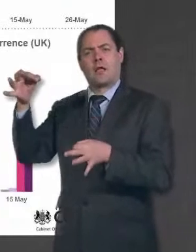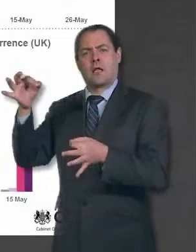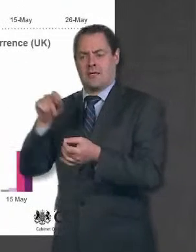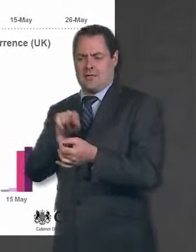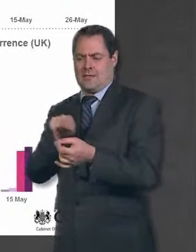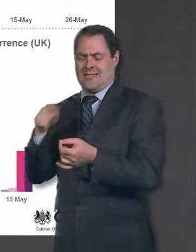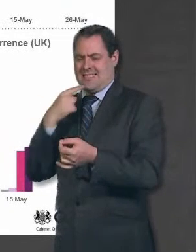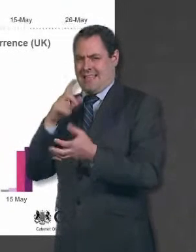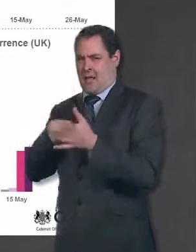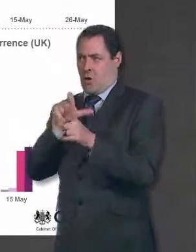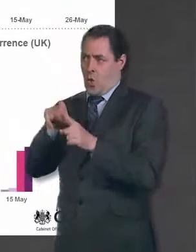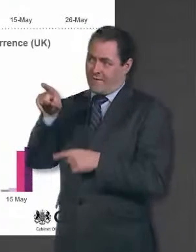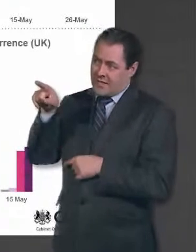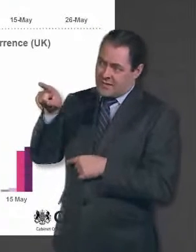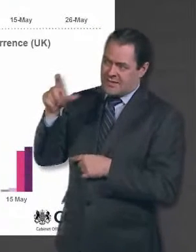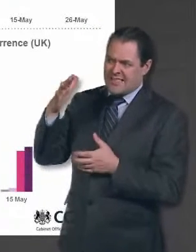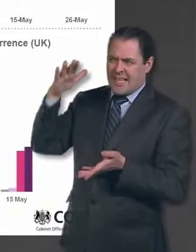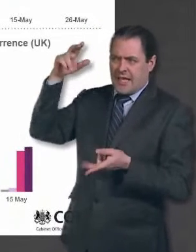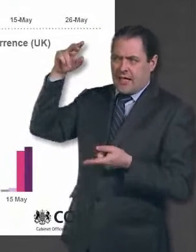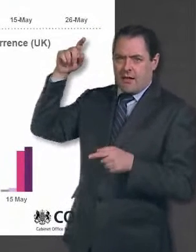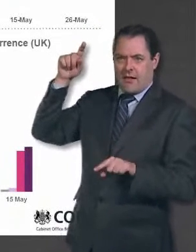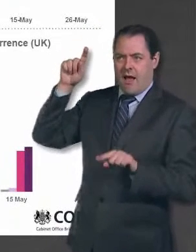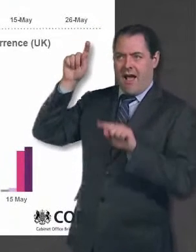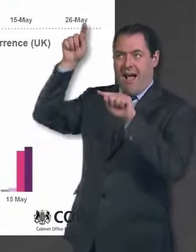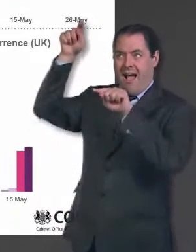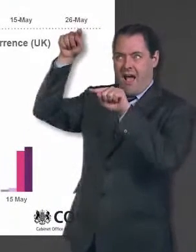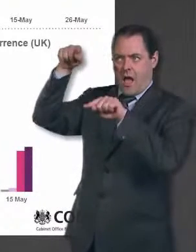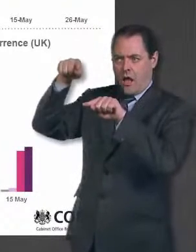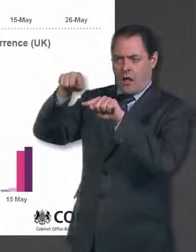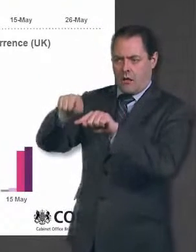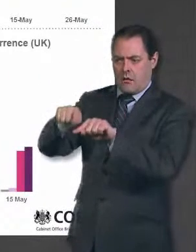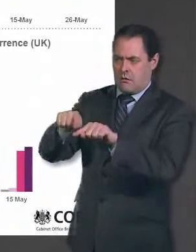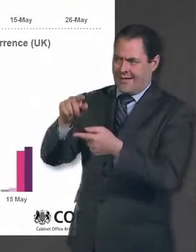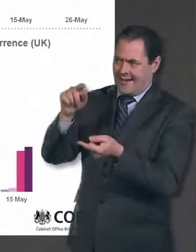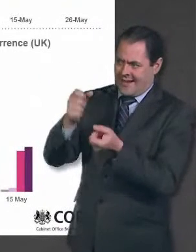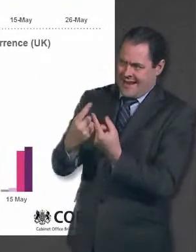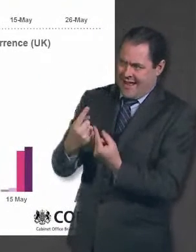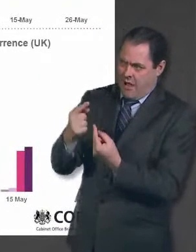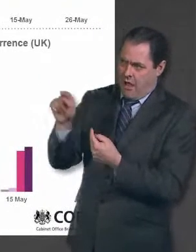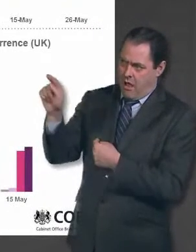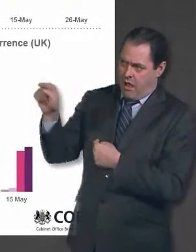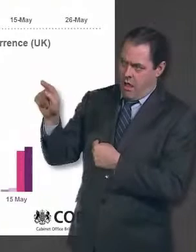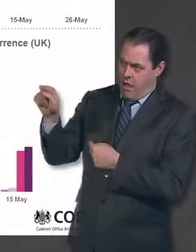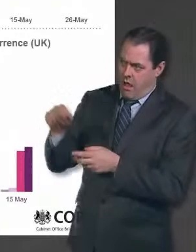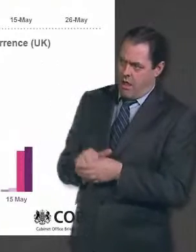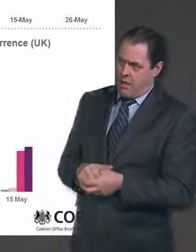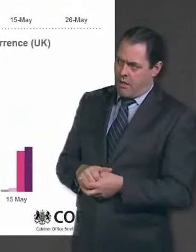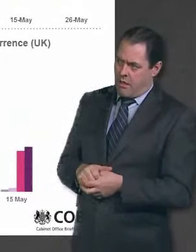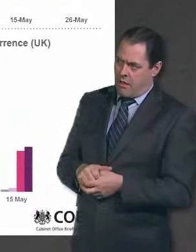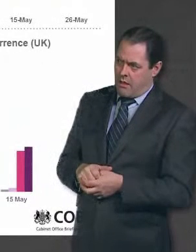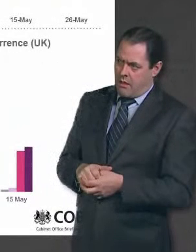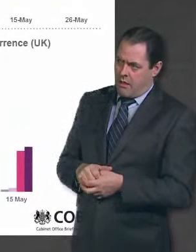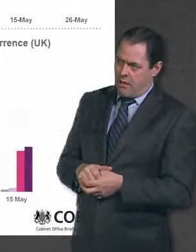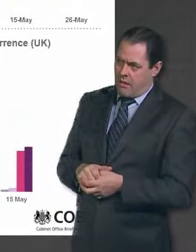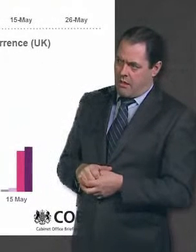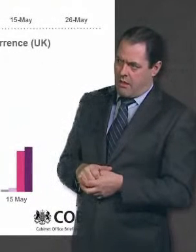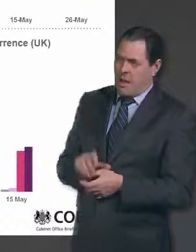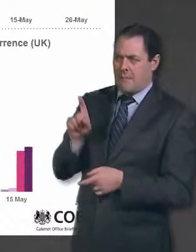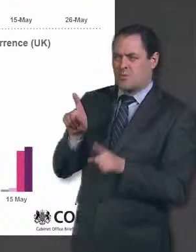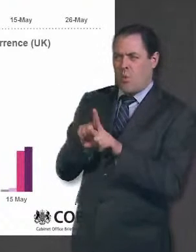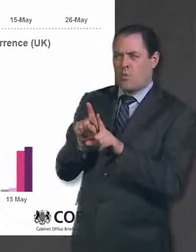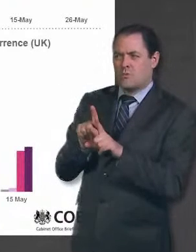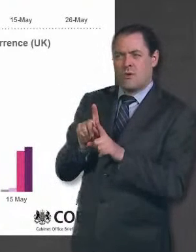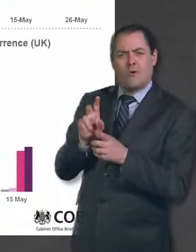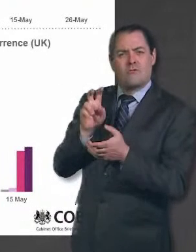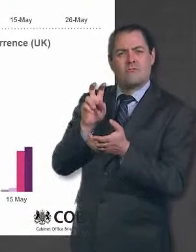that there is a bank holiday effect on the numbers of death registrations as well. And the graph